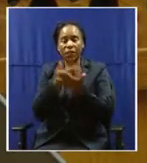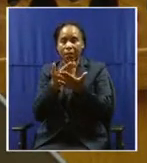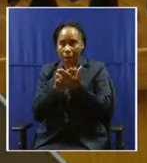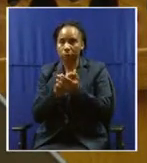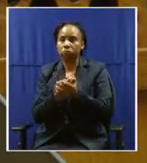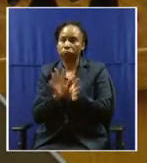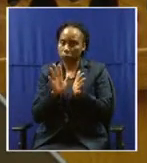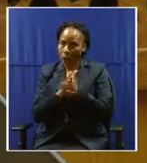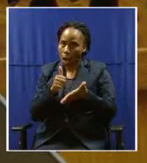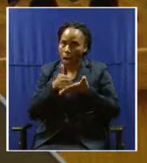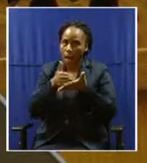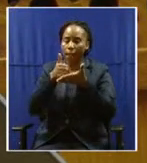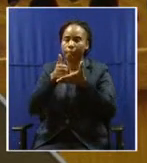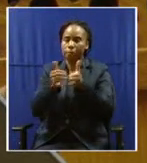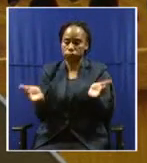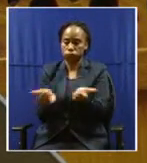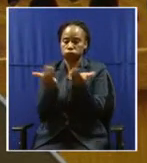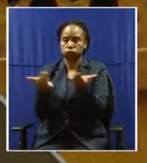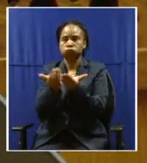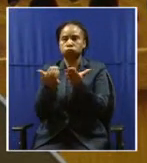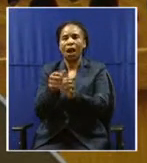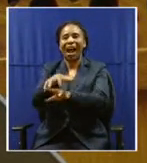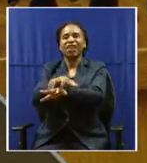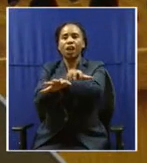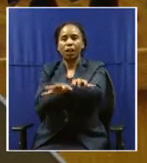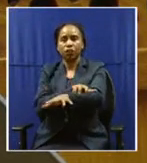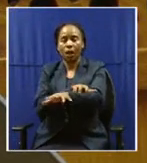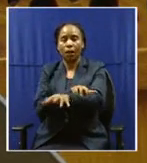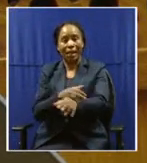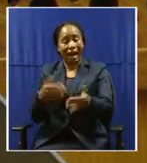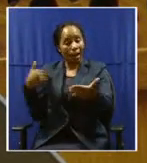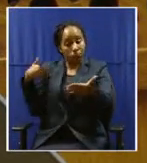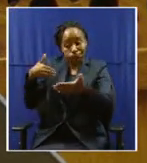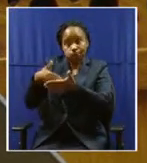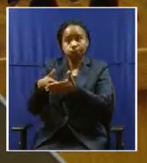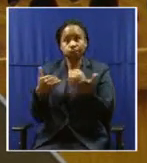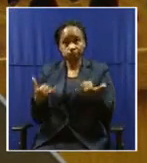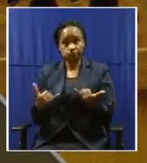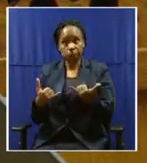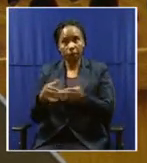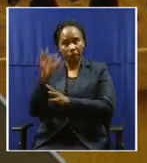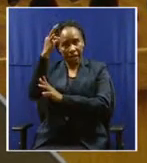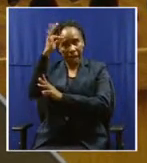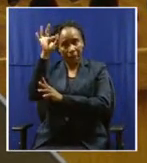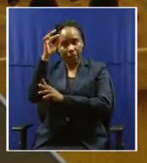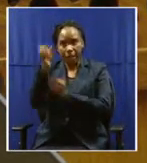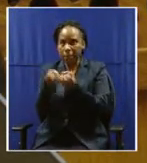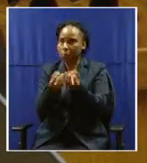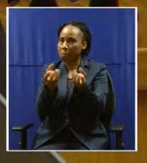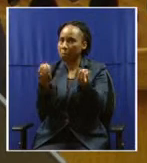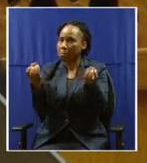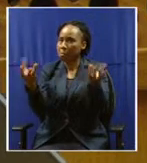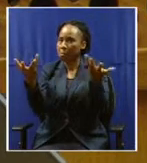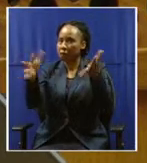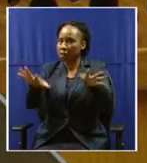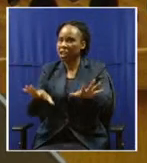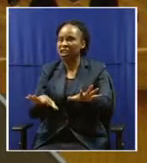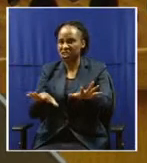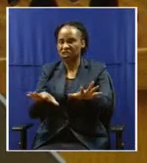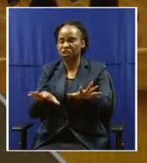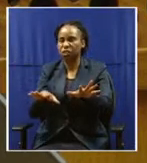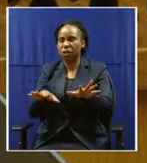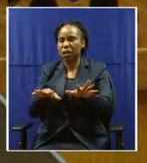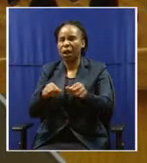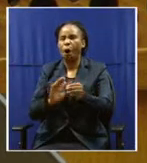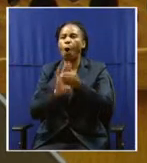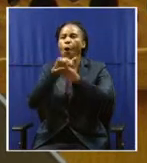agricultural output. To date, government has redistributed over